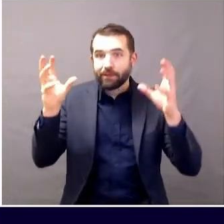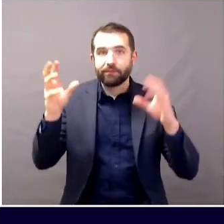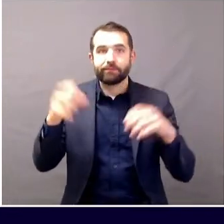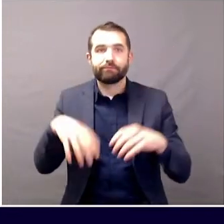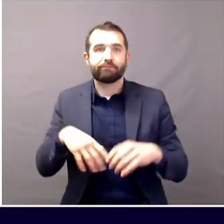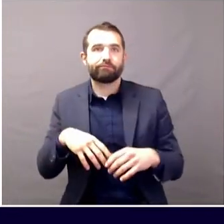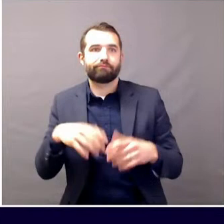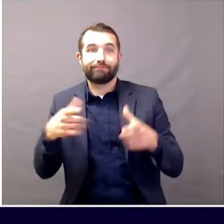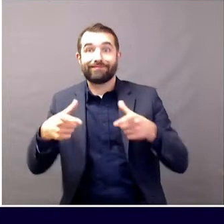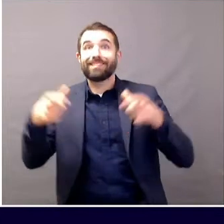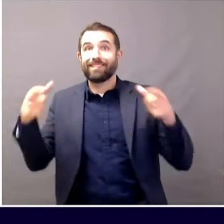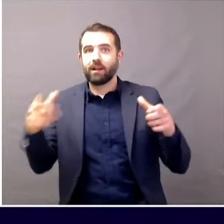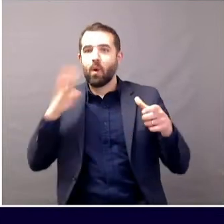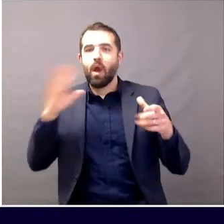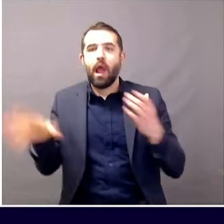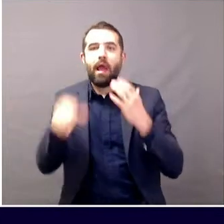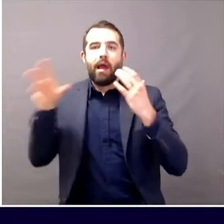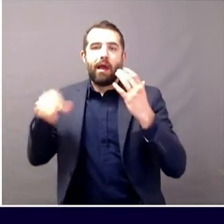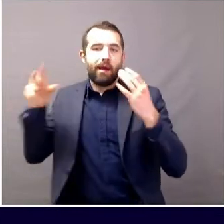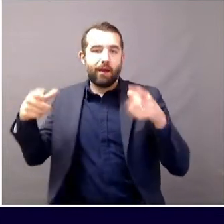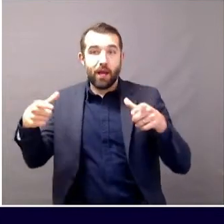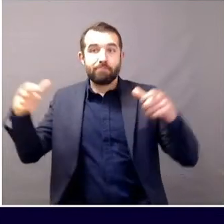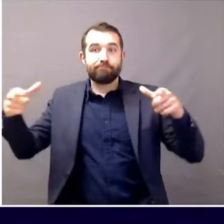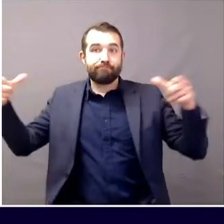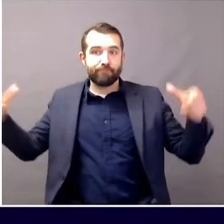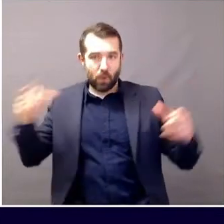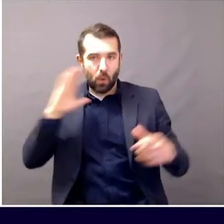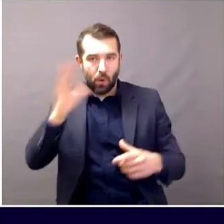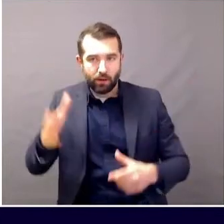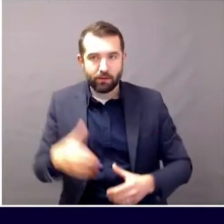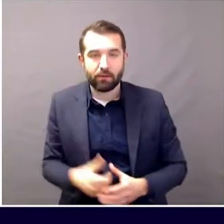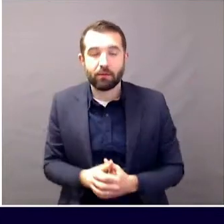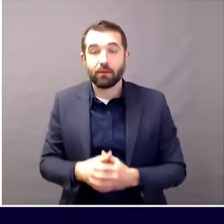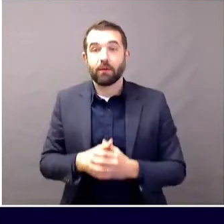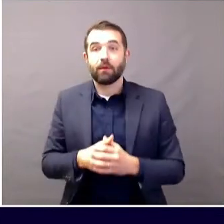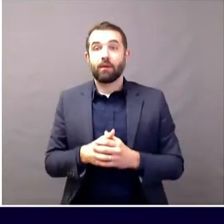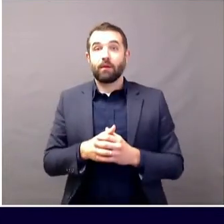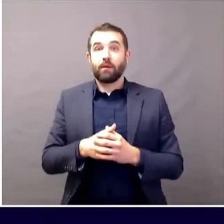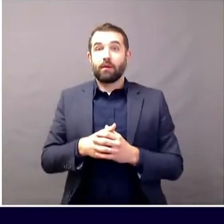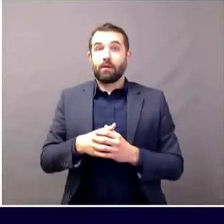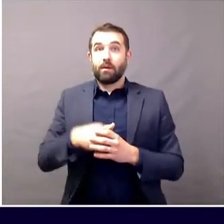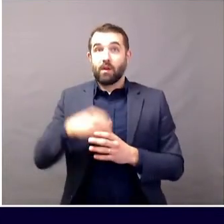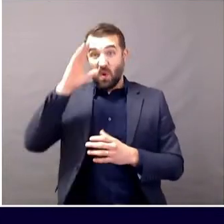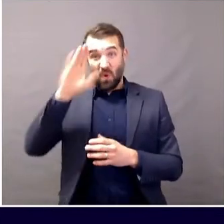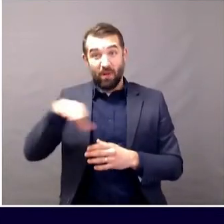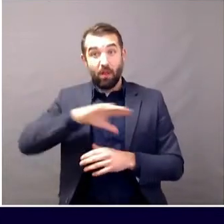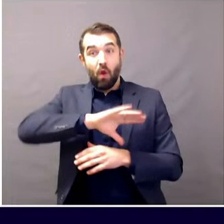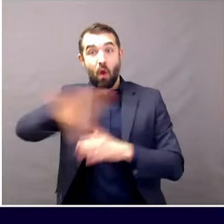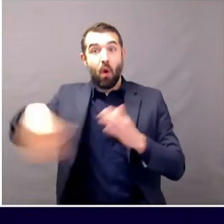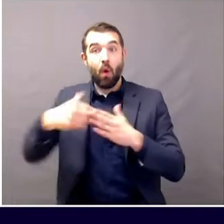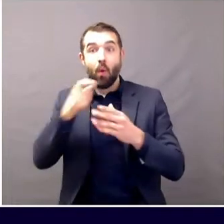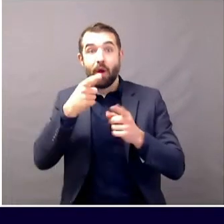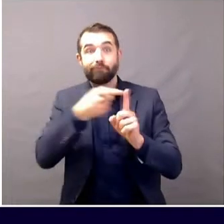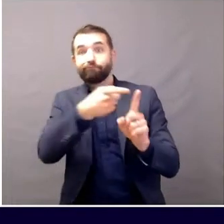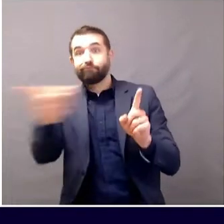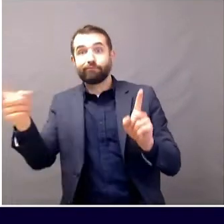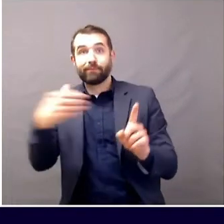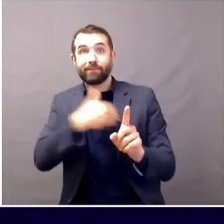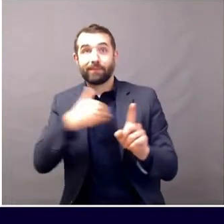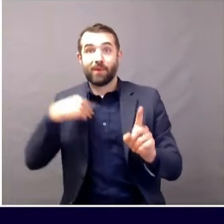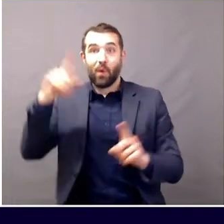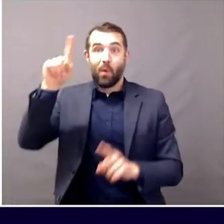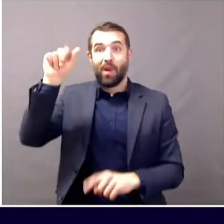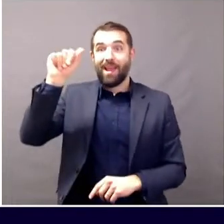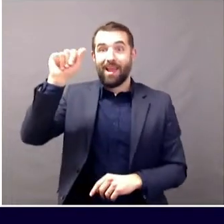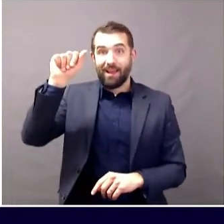healthcare provider, every single person in 1A is waiting eagerly and anxiously for the day that they can be vaccinated